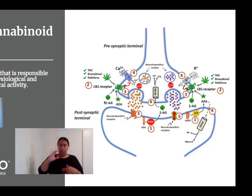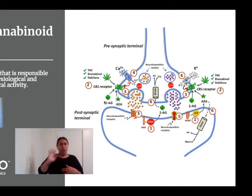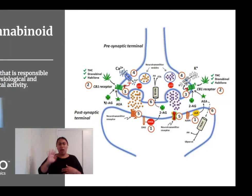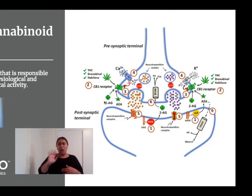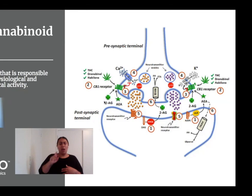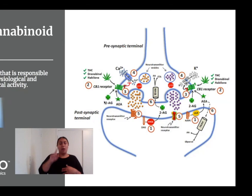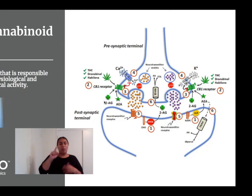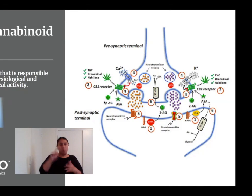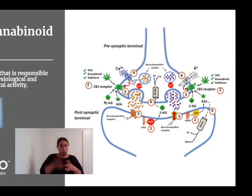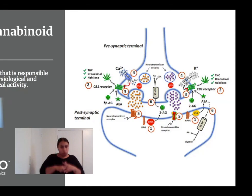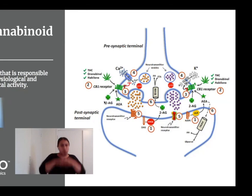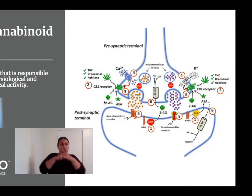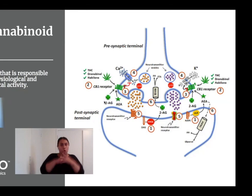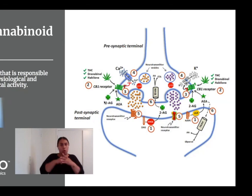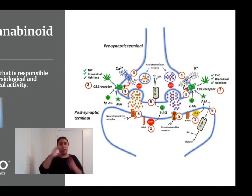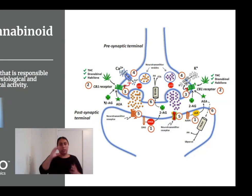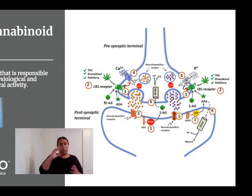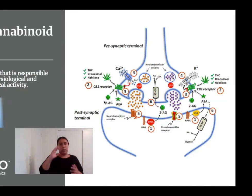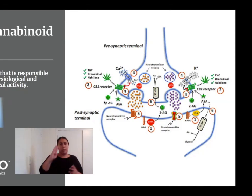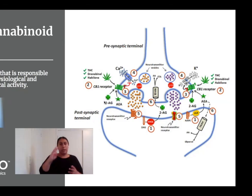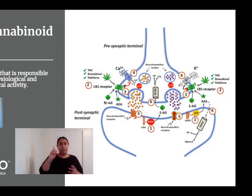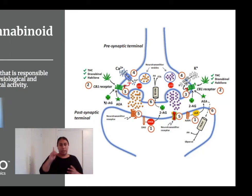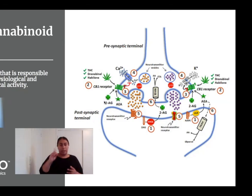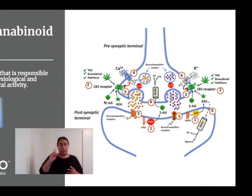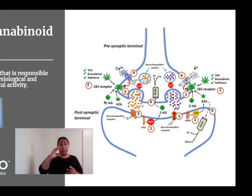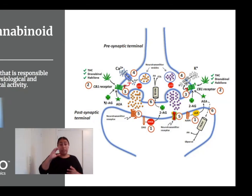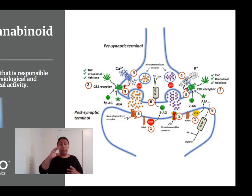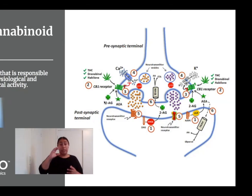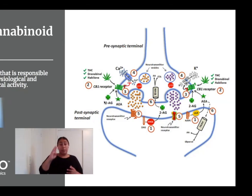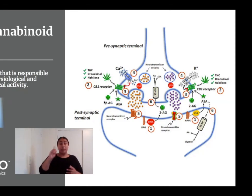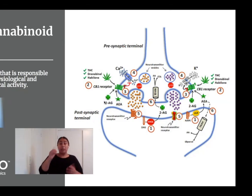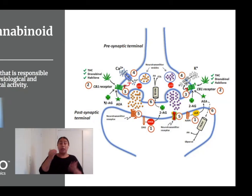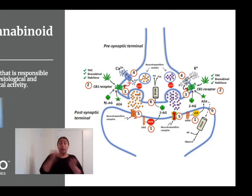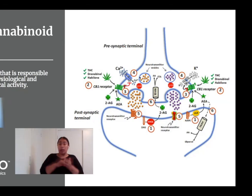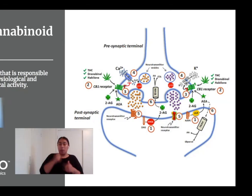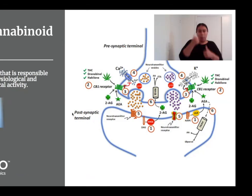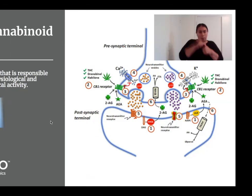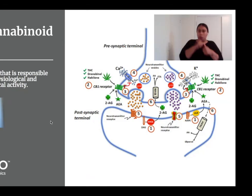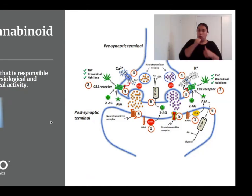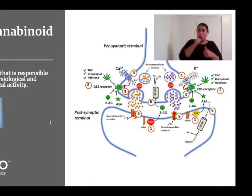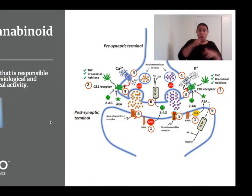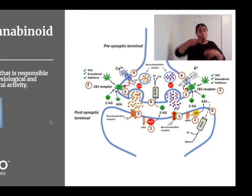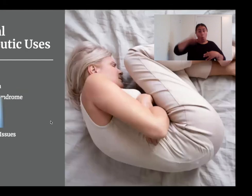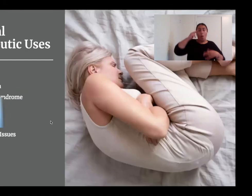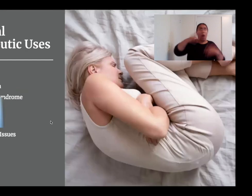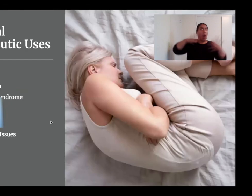place, guys. We are tapping into it with THC and CBD and helping normalize those levels.